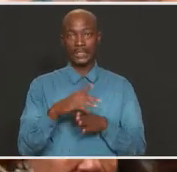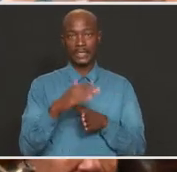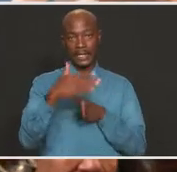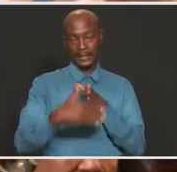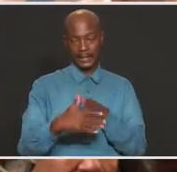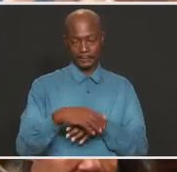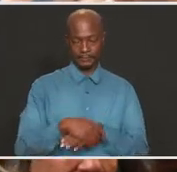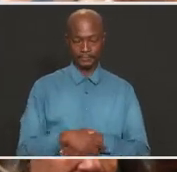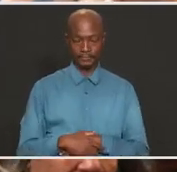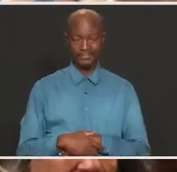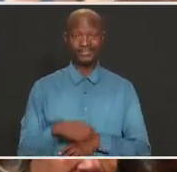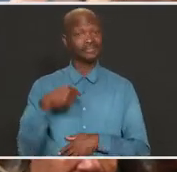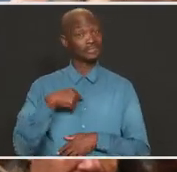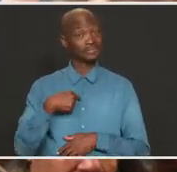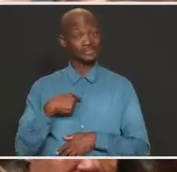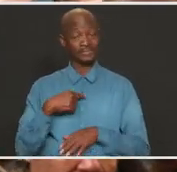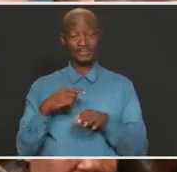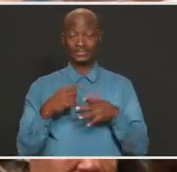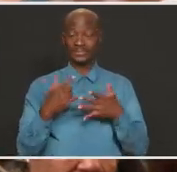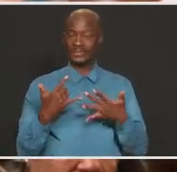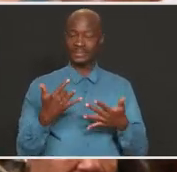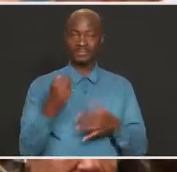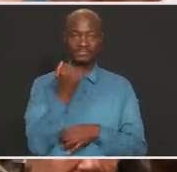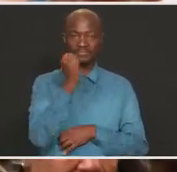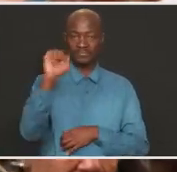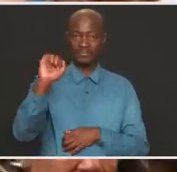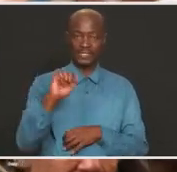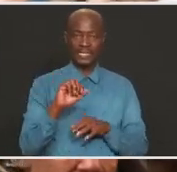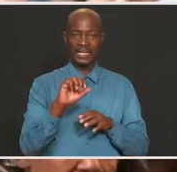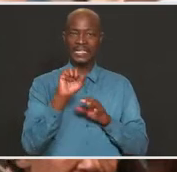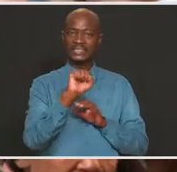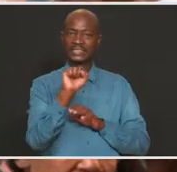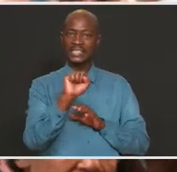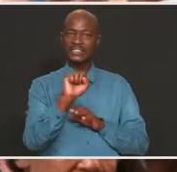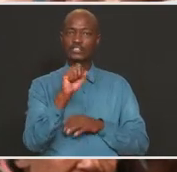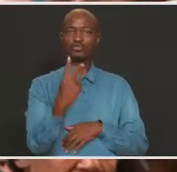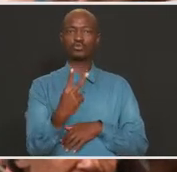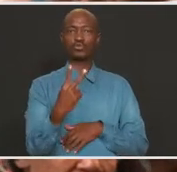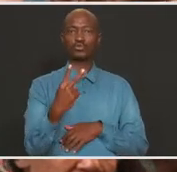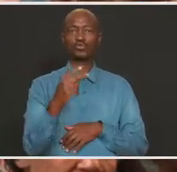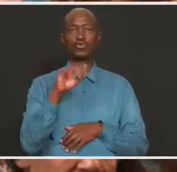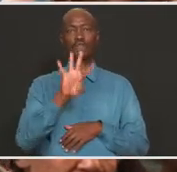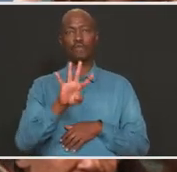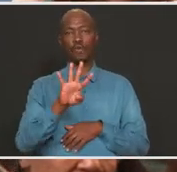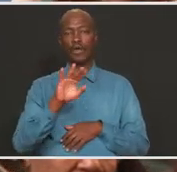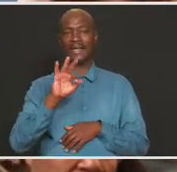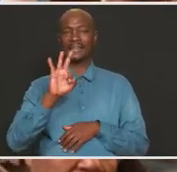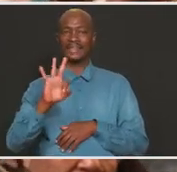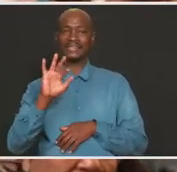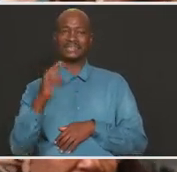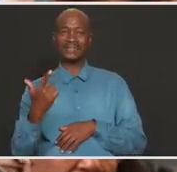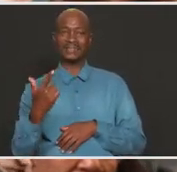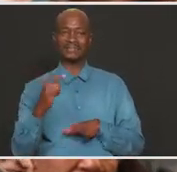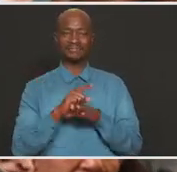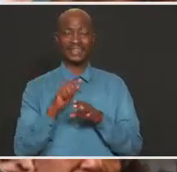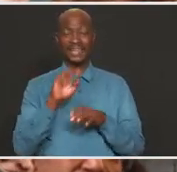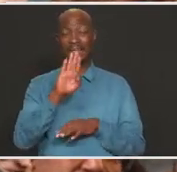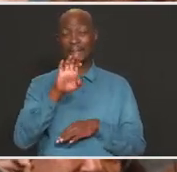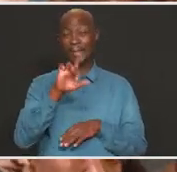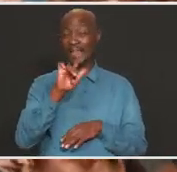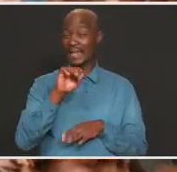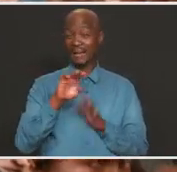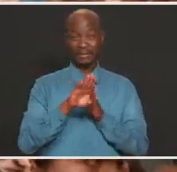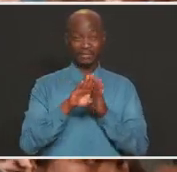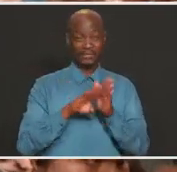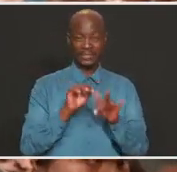end I specifically today object to sections 2 4 and 37 the pillar Bowl causes